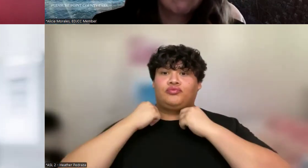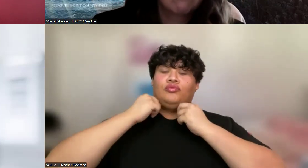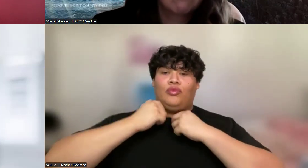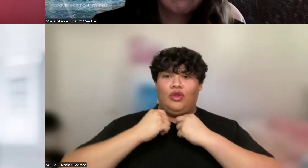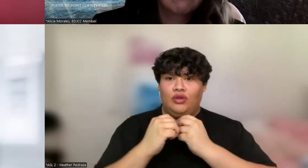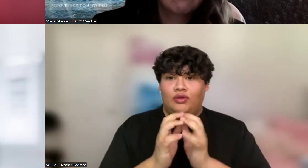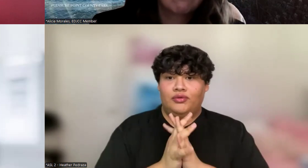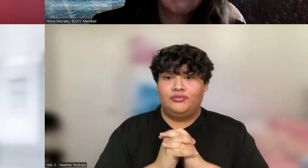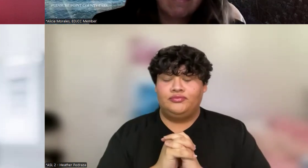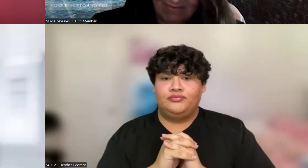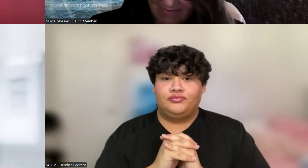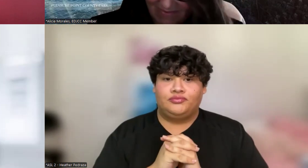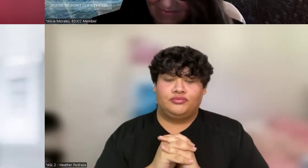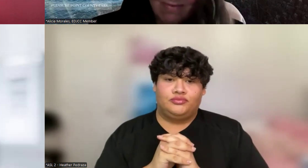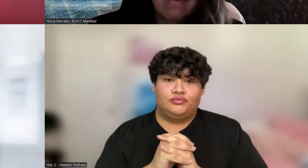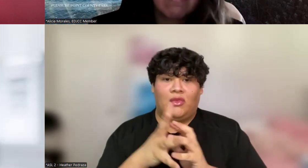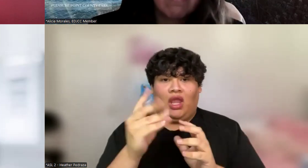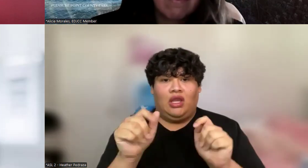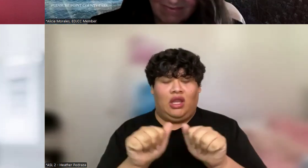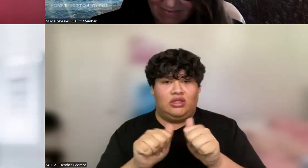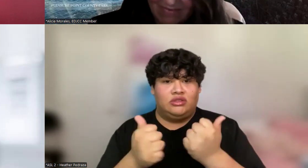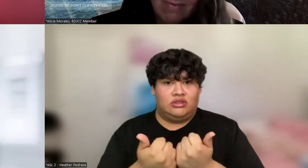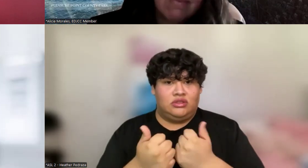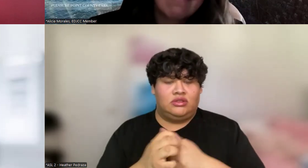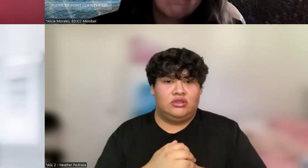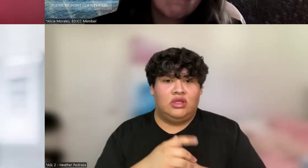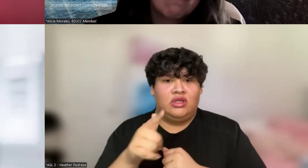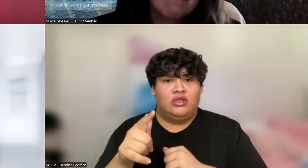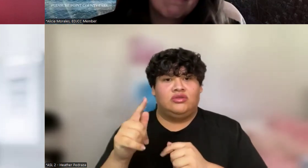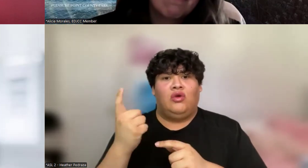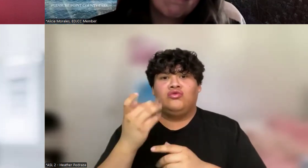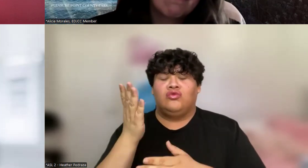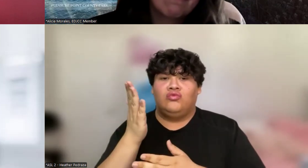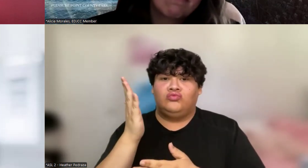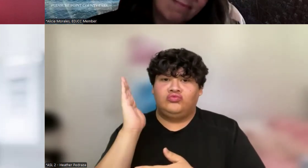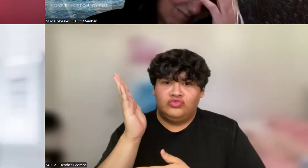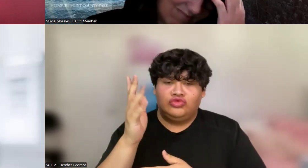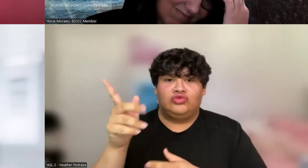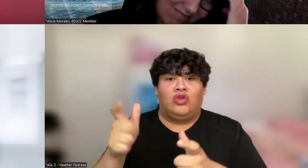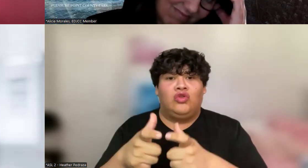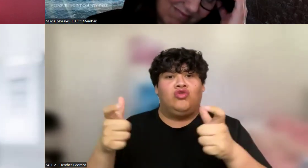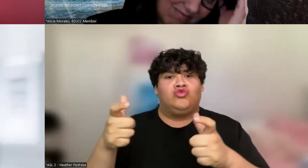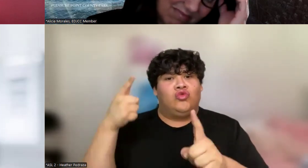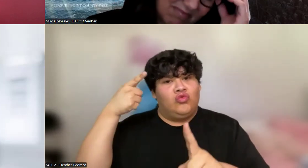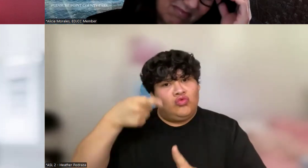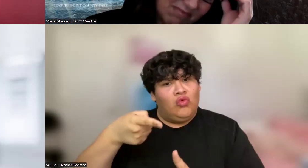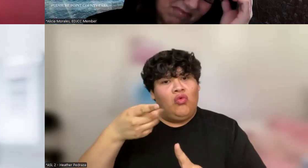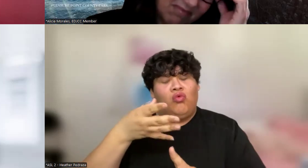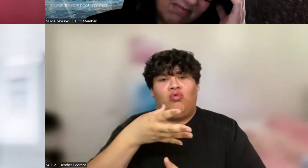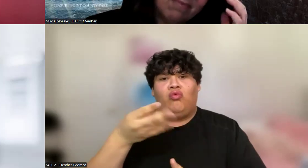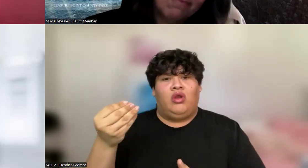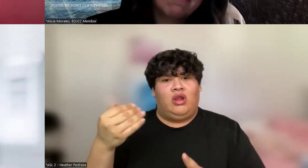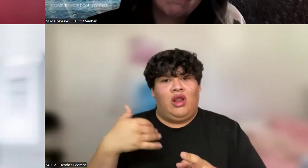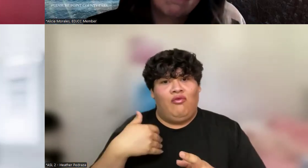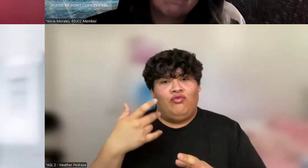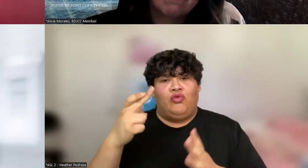responding agencies. These themes all sort of address our larger goal of ensuring that